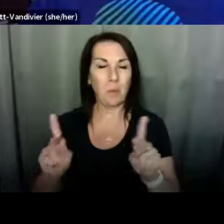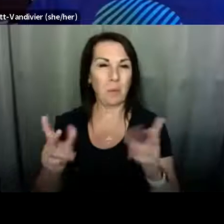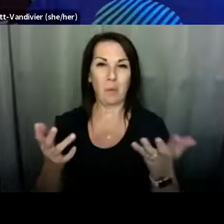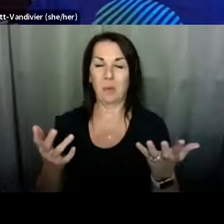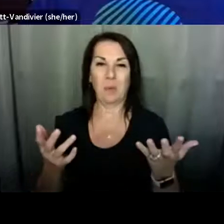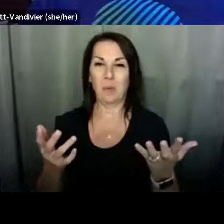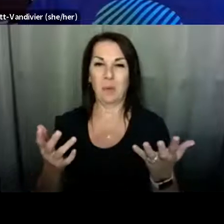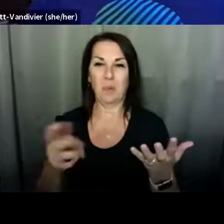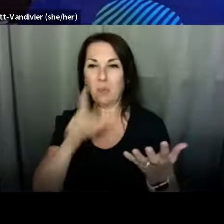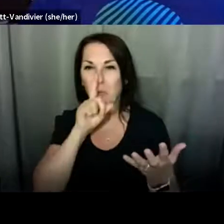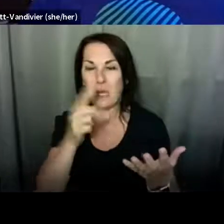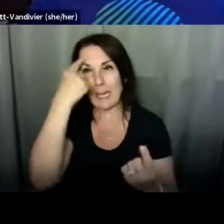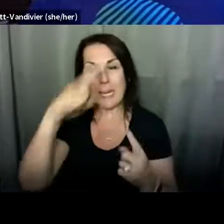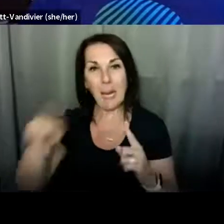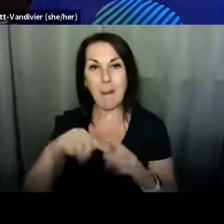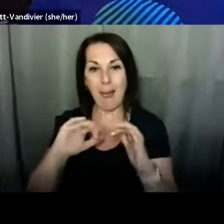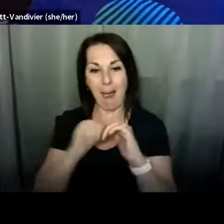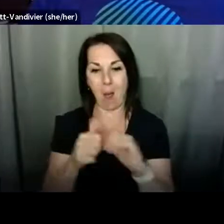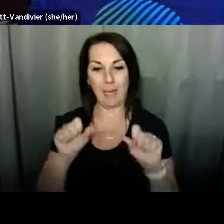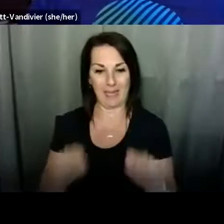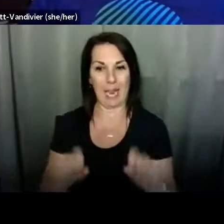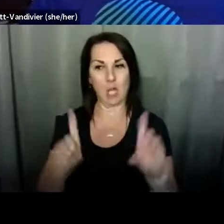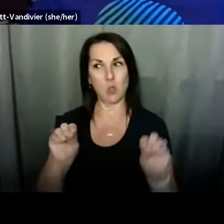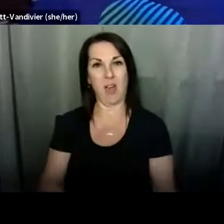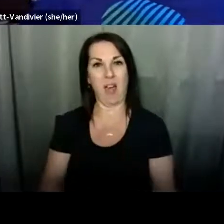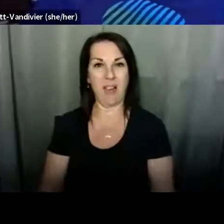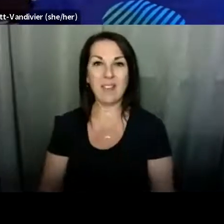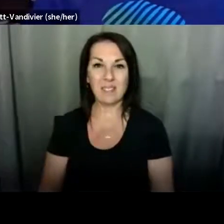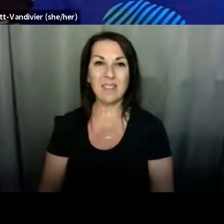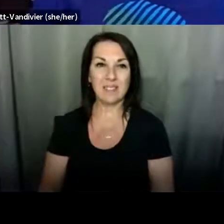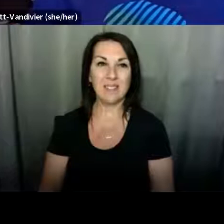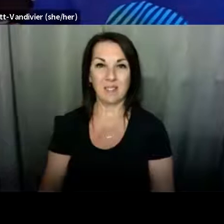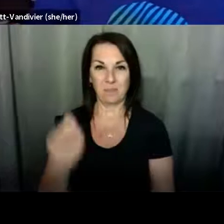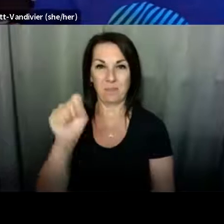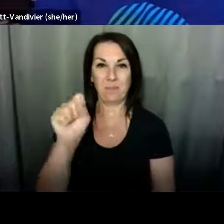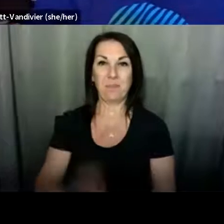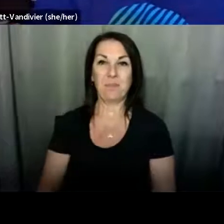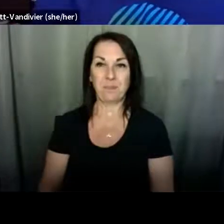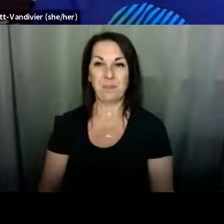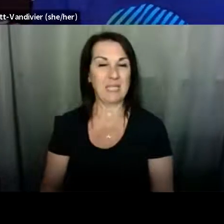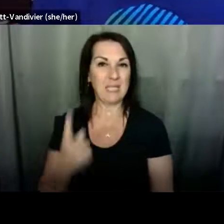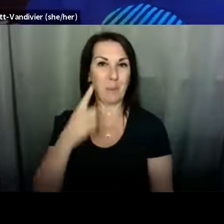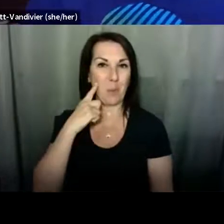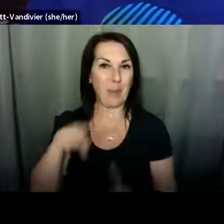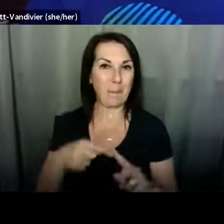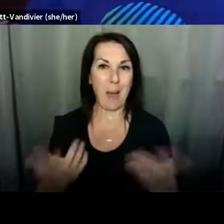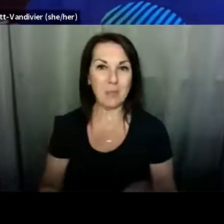and we'll think about how we can get to do that. Yes. Have a think about it.